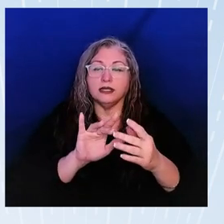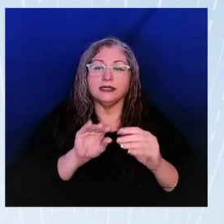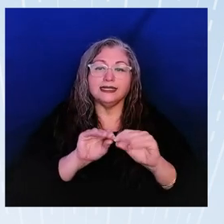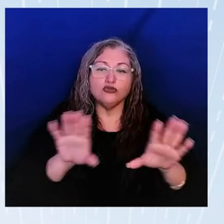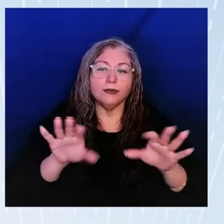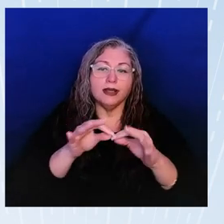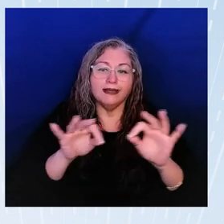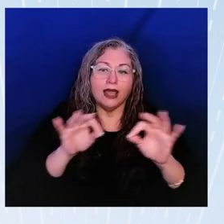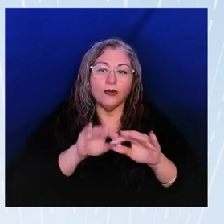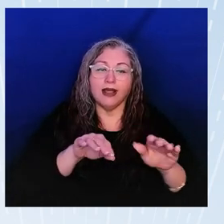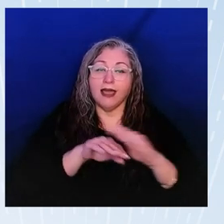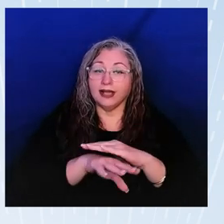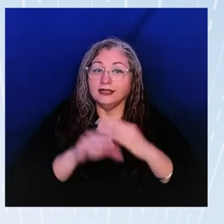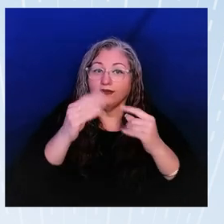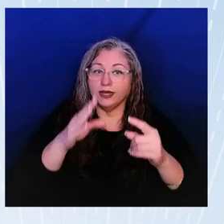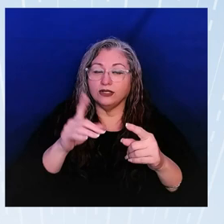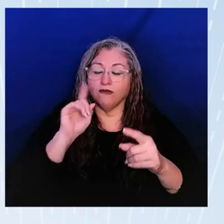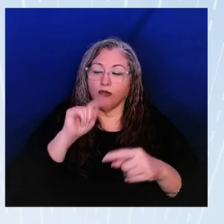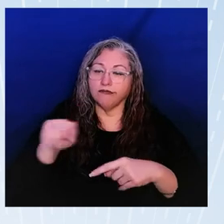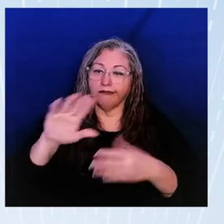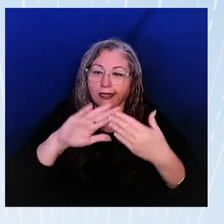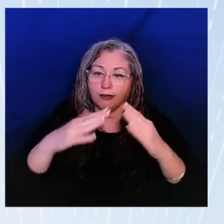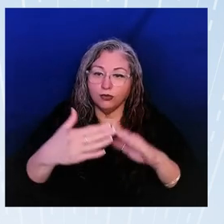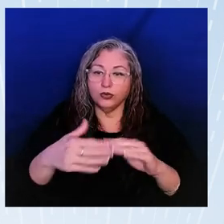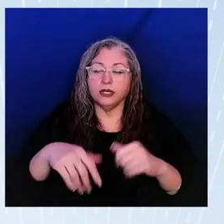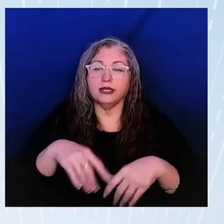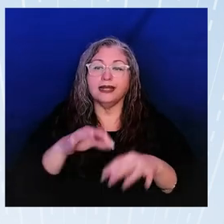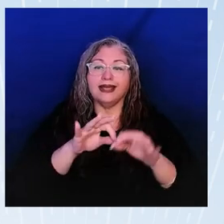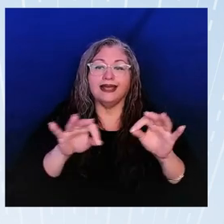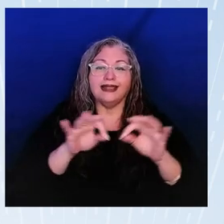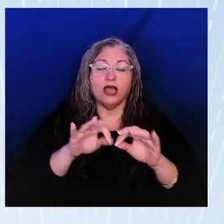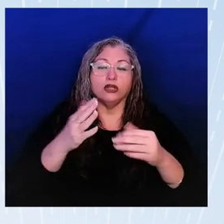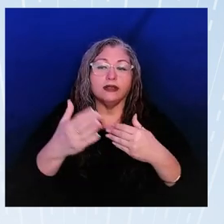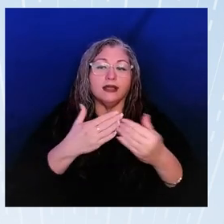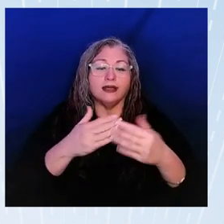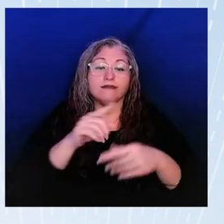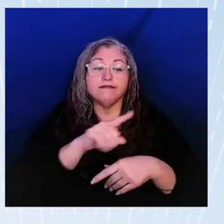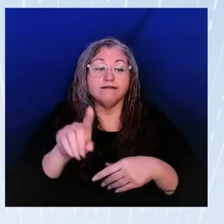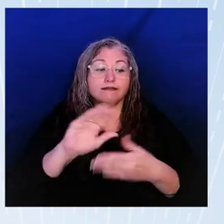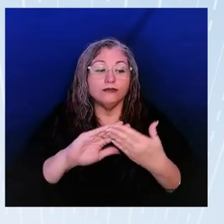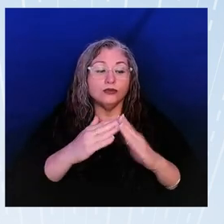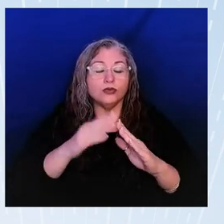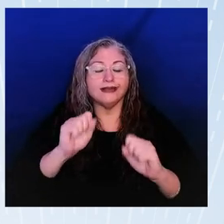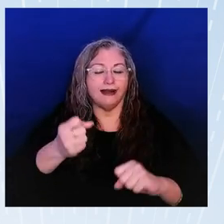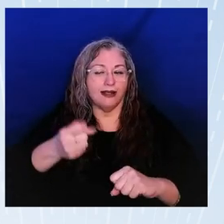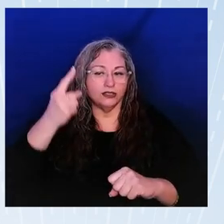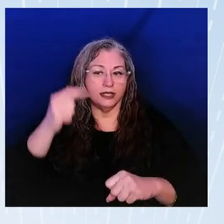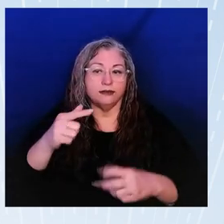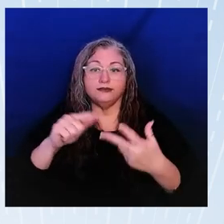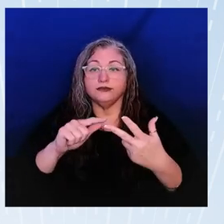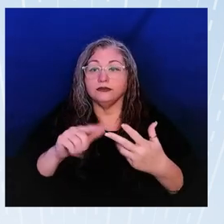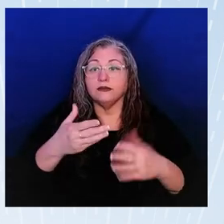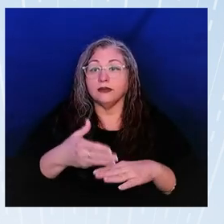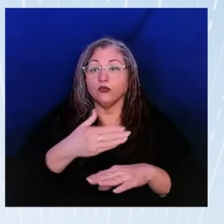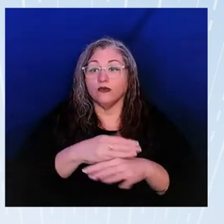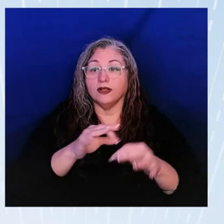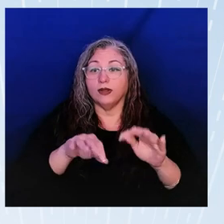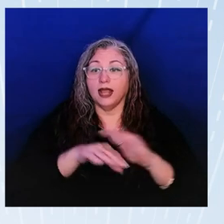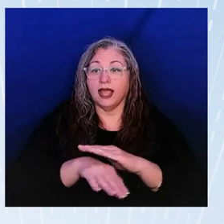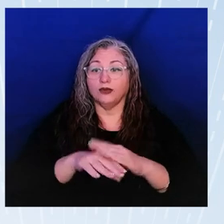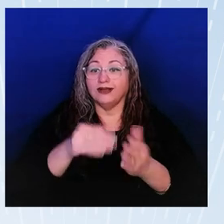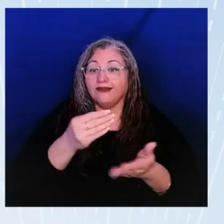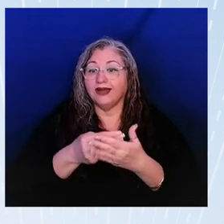language access information out to our communities in languages our communities can understand. The third is improve language access funding